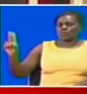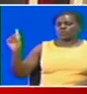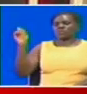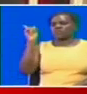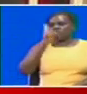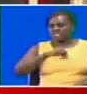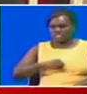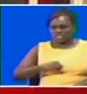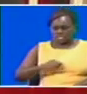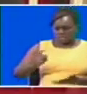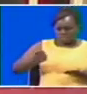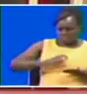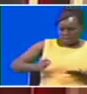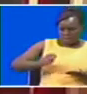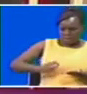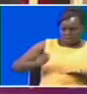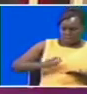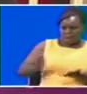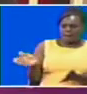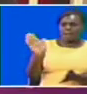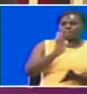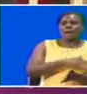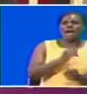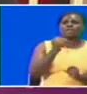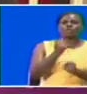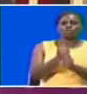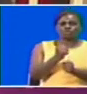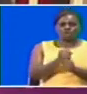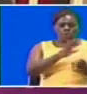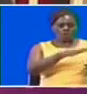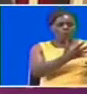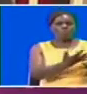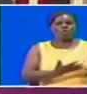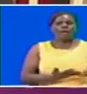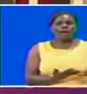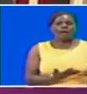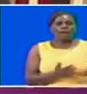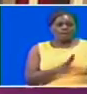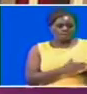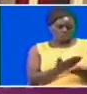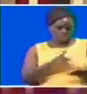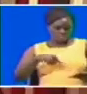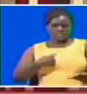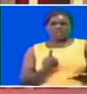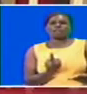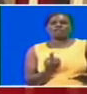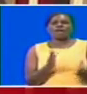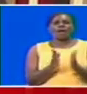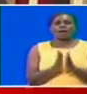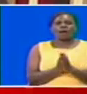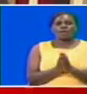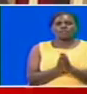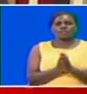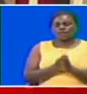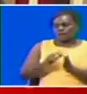concluded a signing of a return to work formula between ourselves and